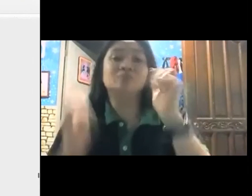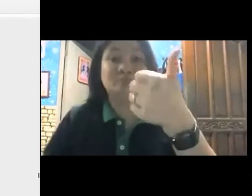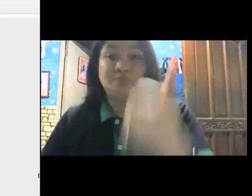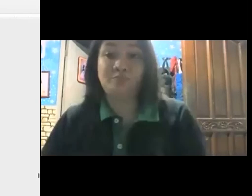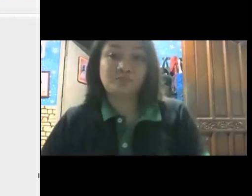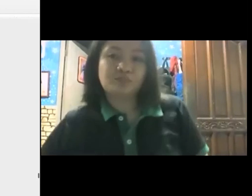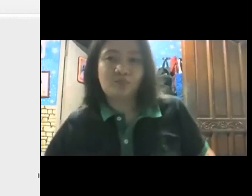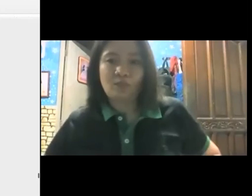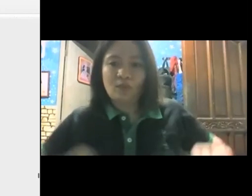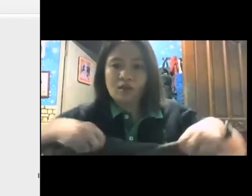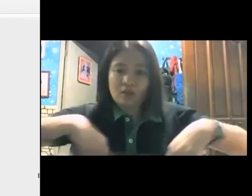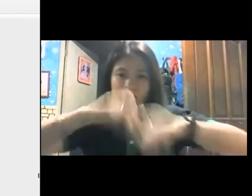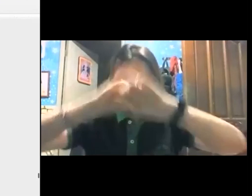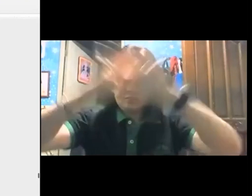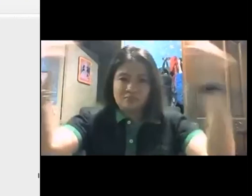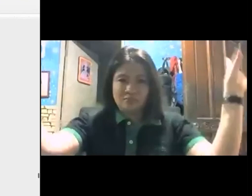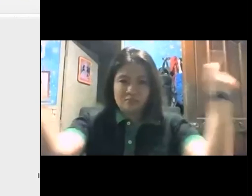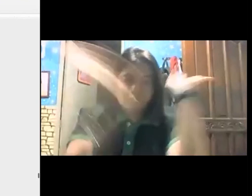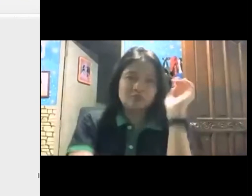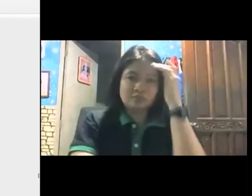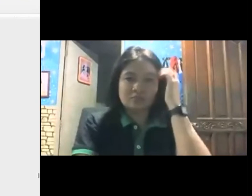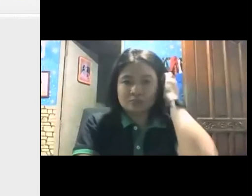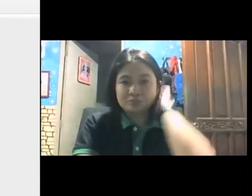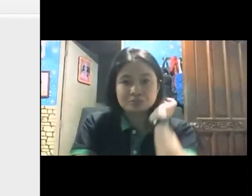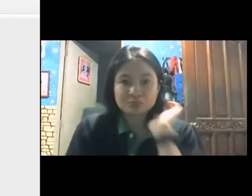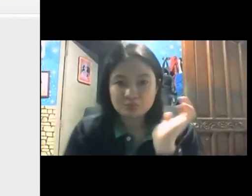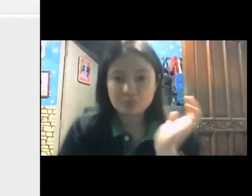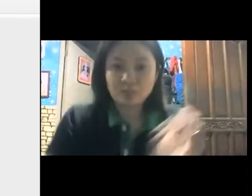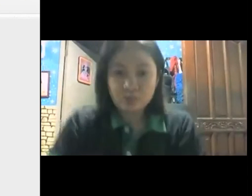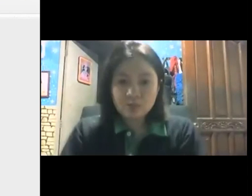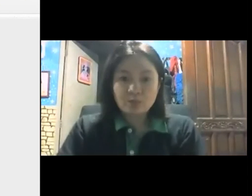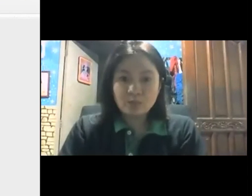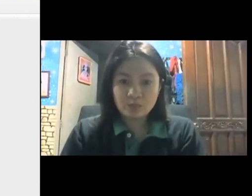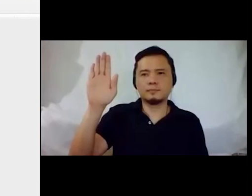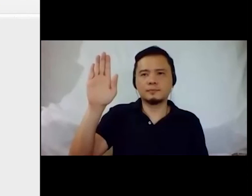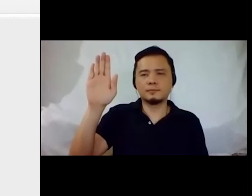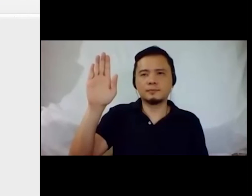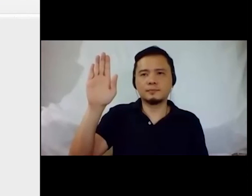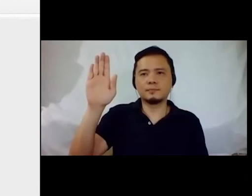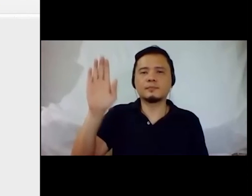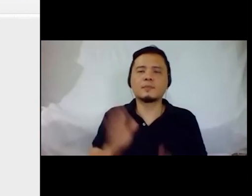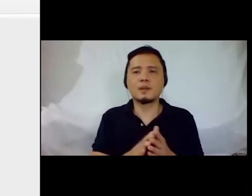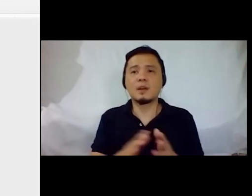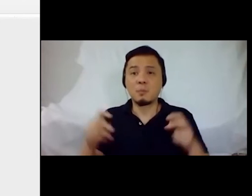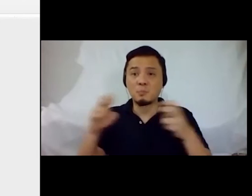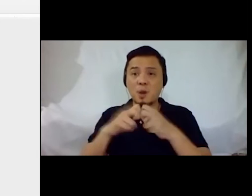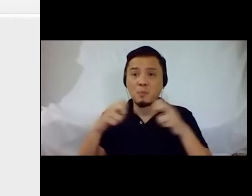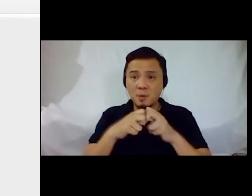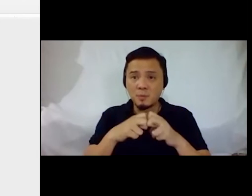the problem with you looking towards you, if the hand is pointing towards